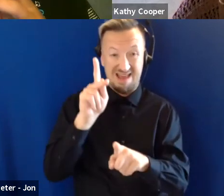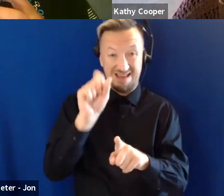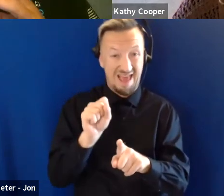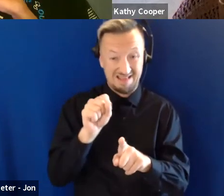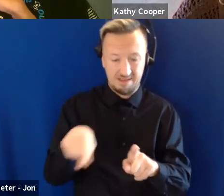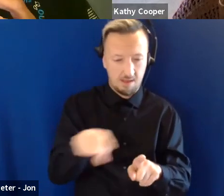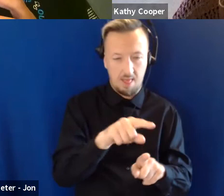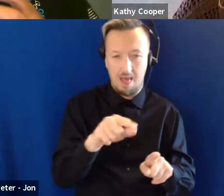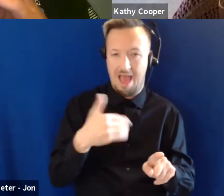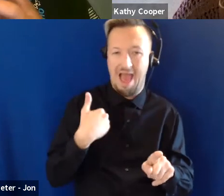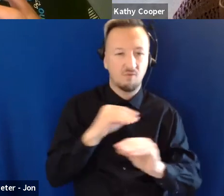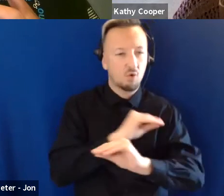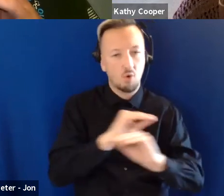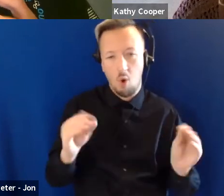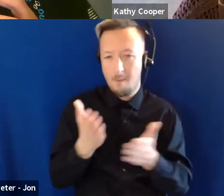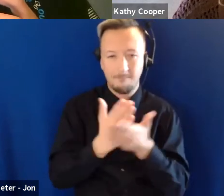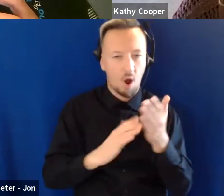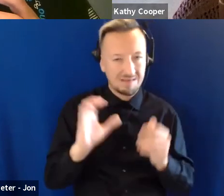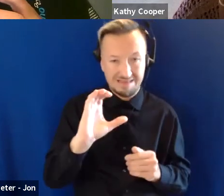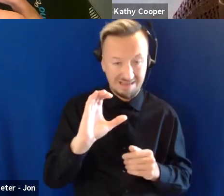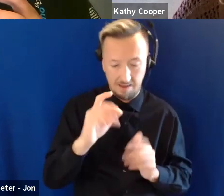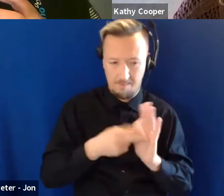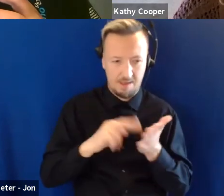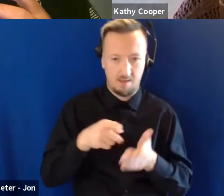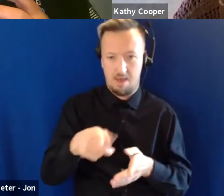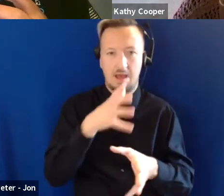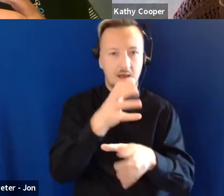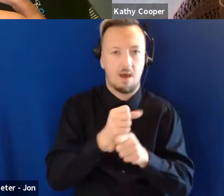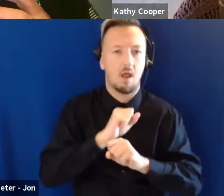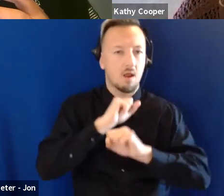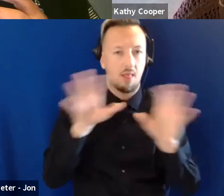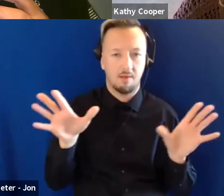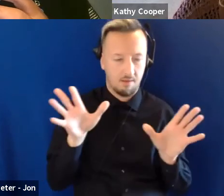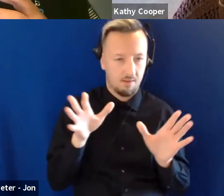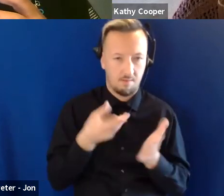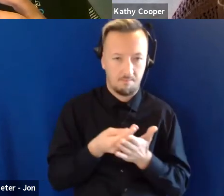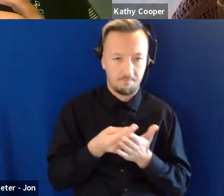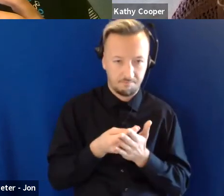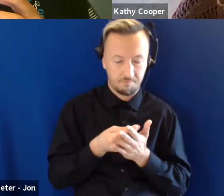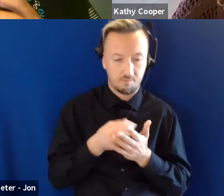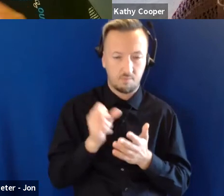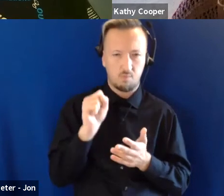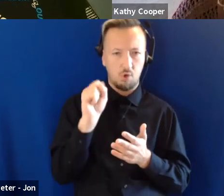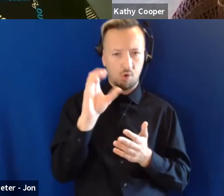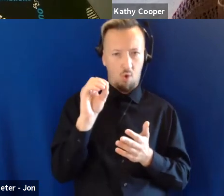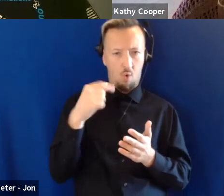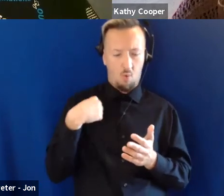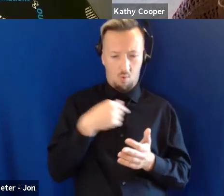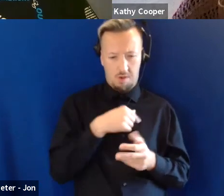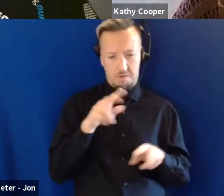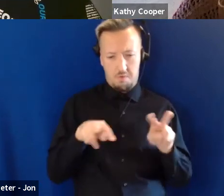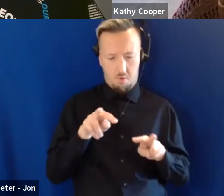any Part C funds, they didn't get anything. And so to us, it was a very natural thing to